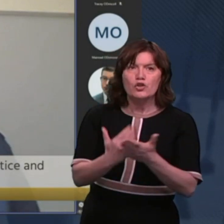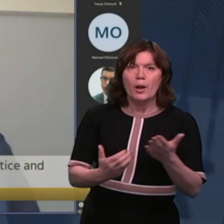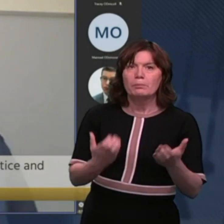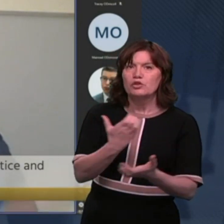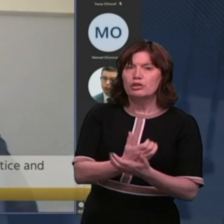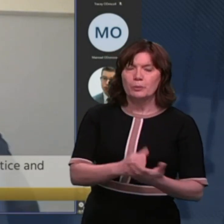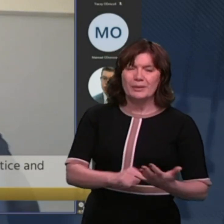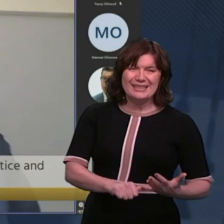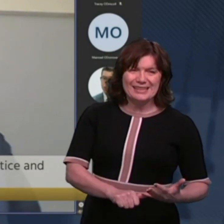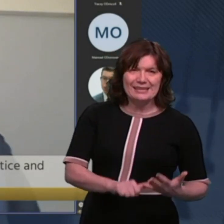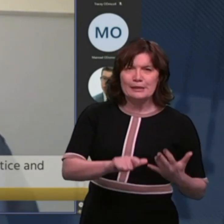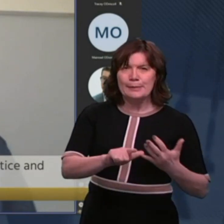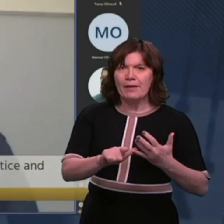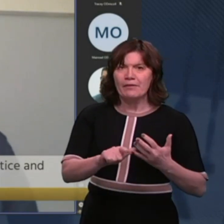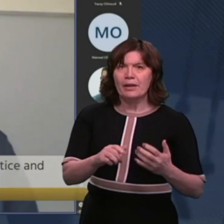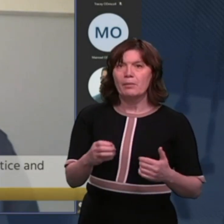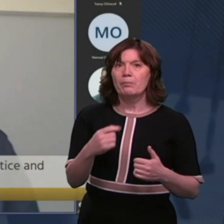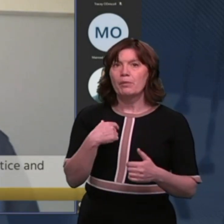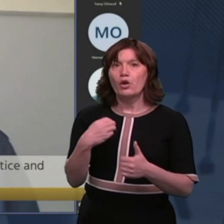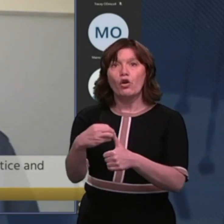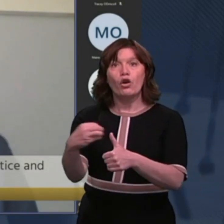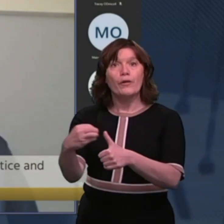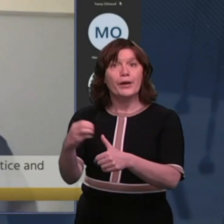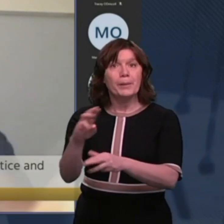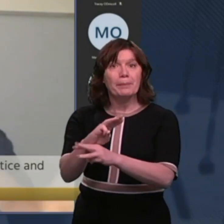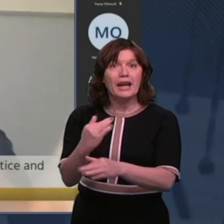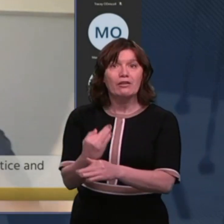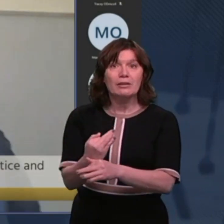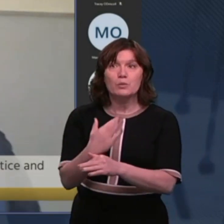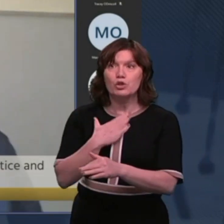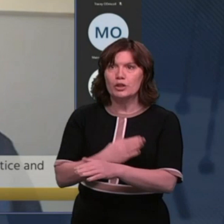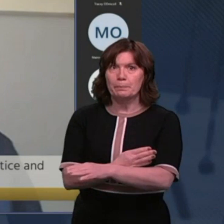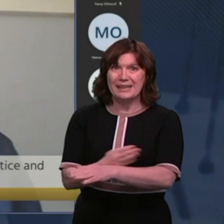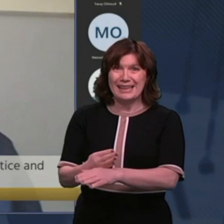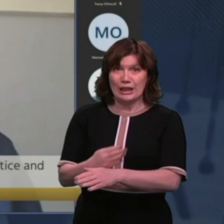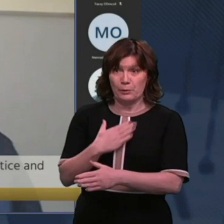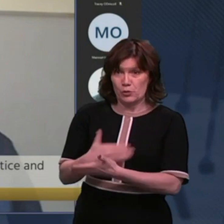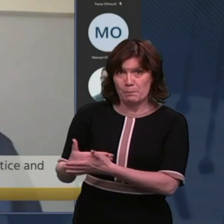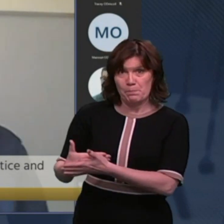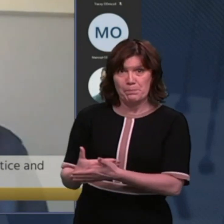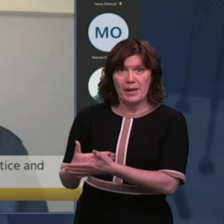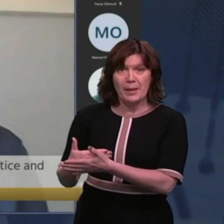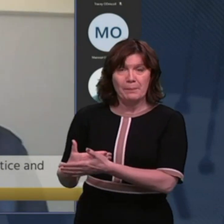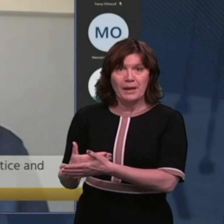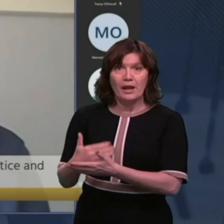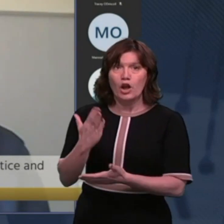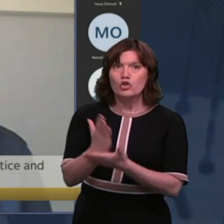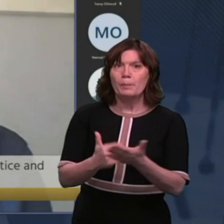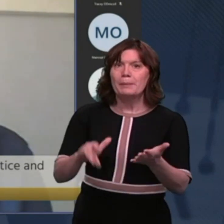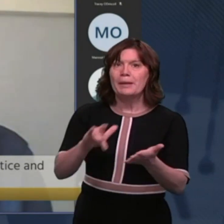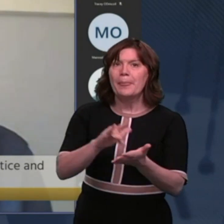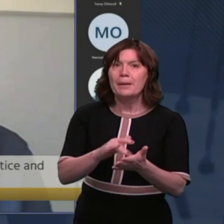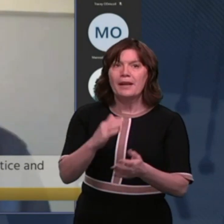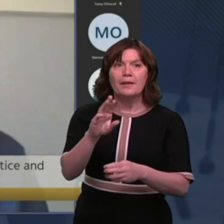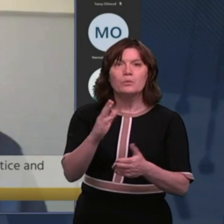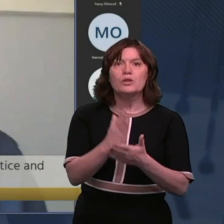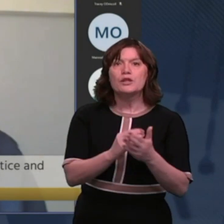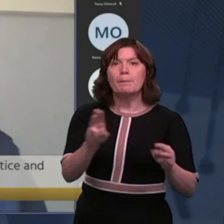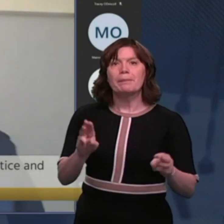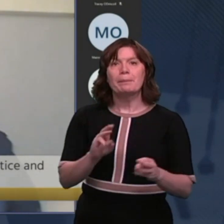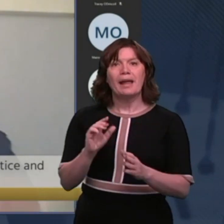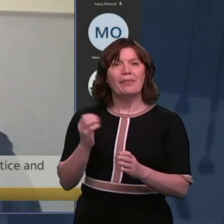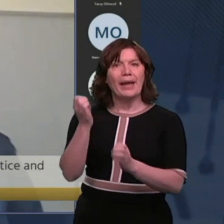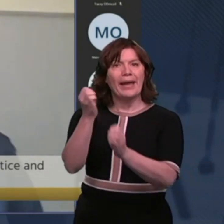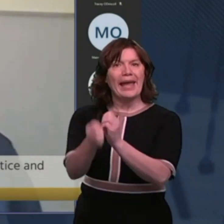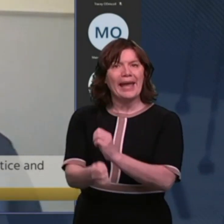or 7, and so the parents were just at the beginning. You know, there were people in the middle, and then there were people at the end. So there was this